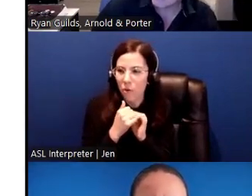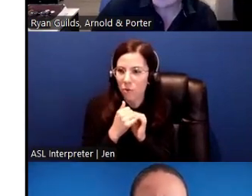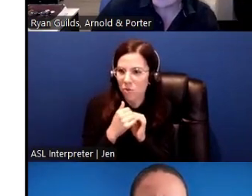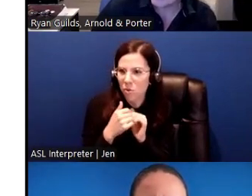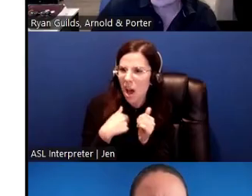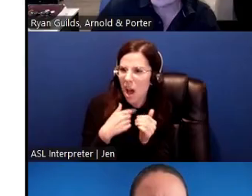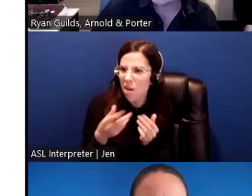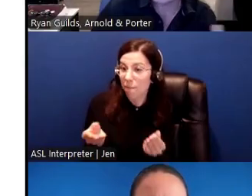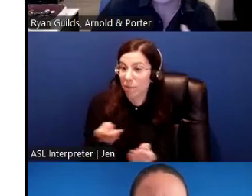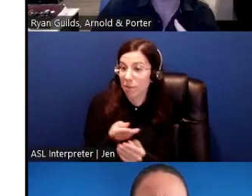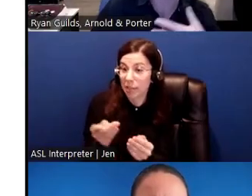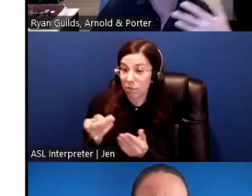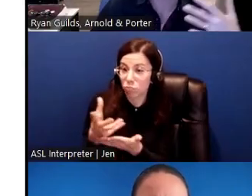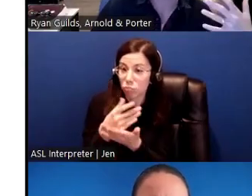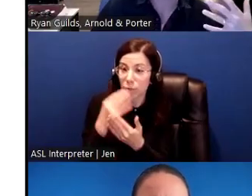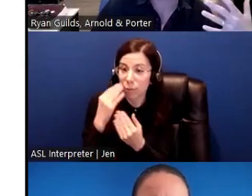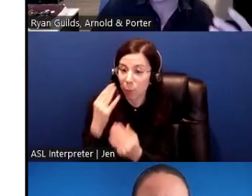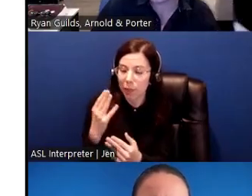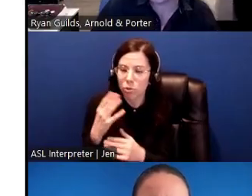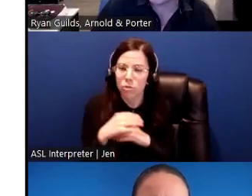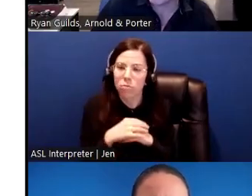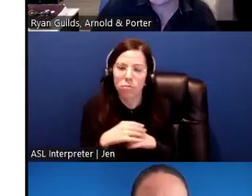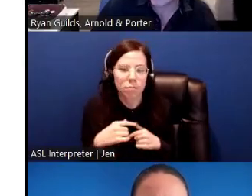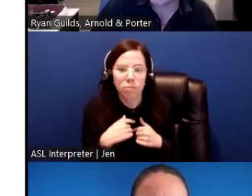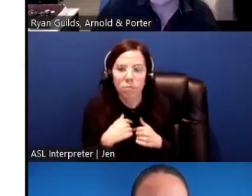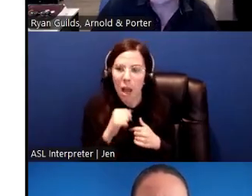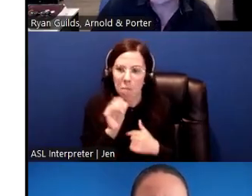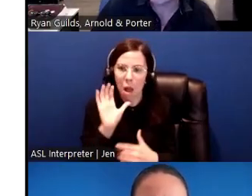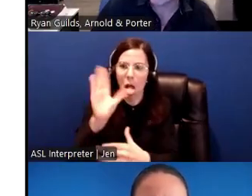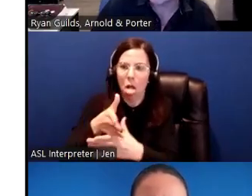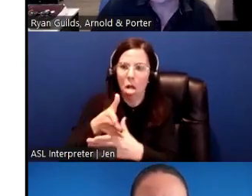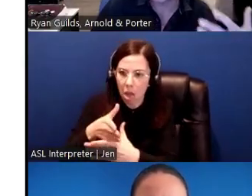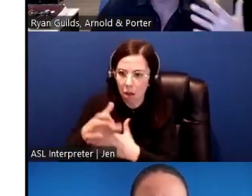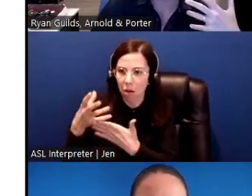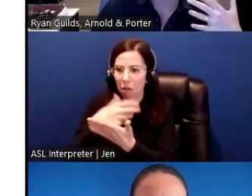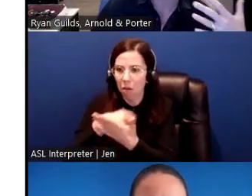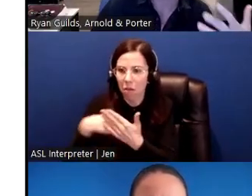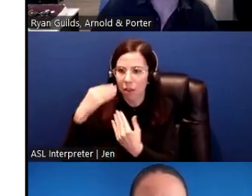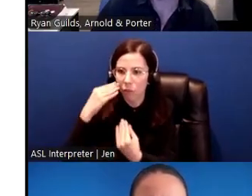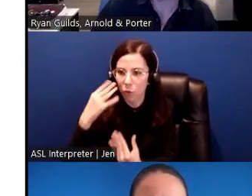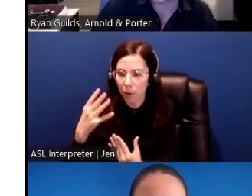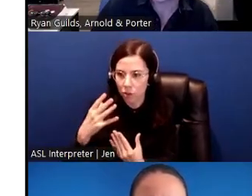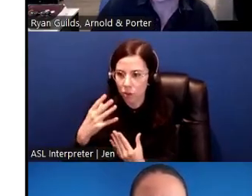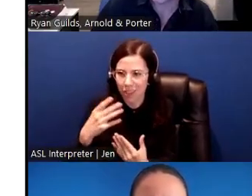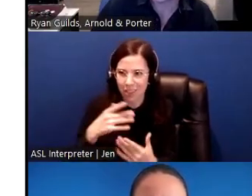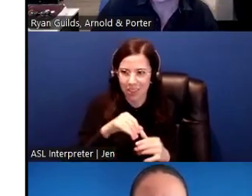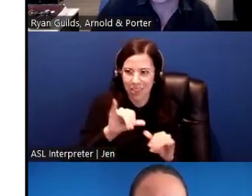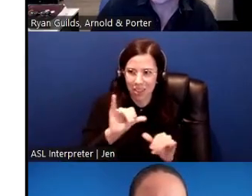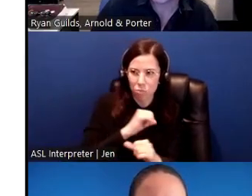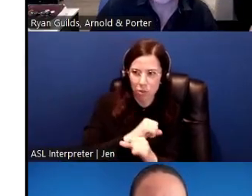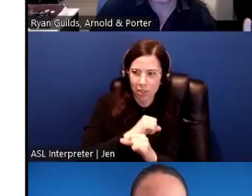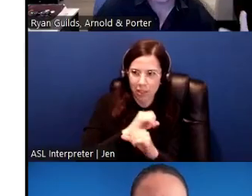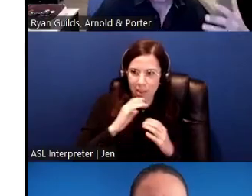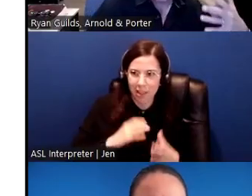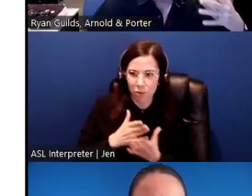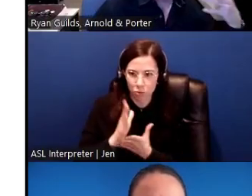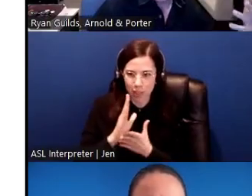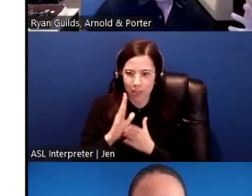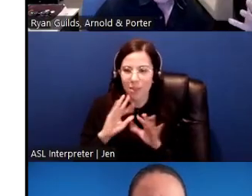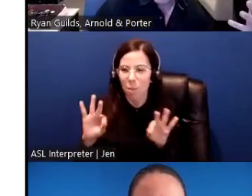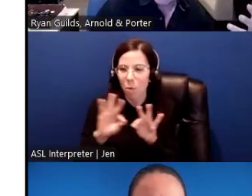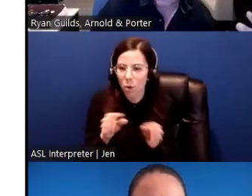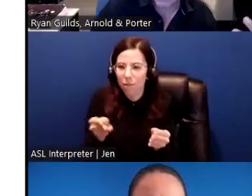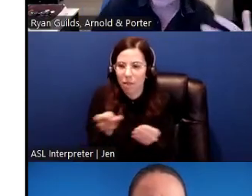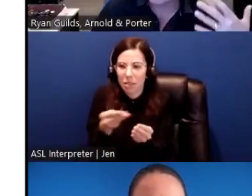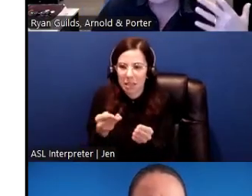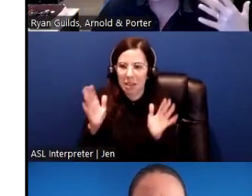gathering the information. You're not serving as an impediment to the gathering of information while you're still protecting your client's rights. Okay. So